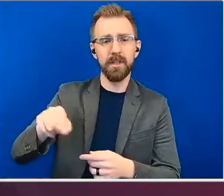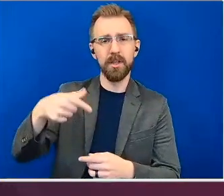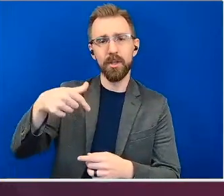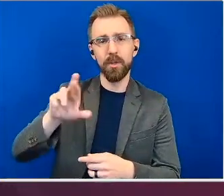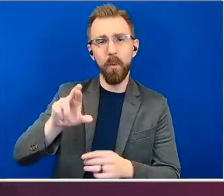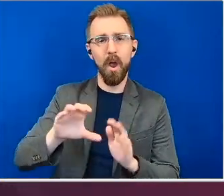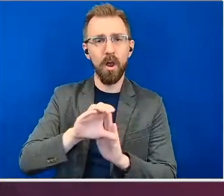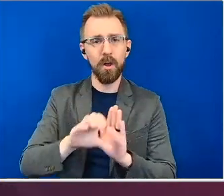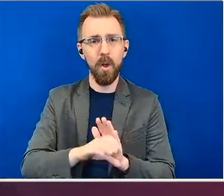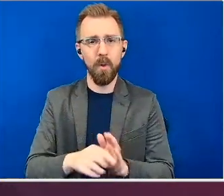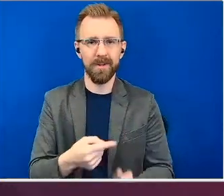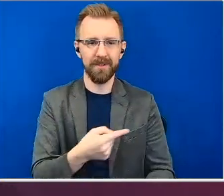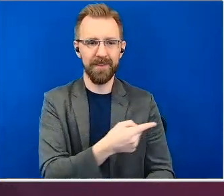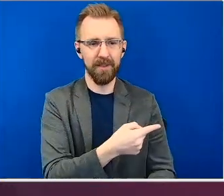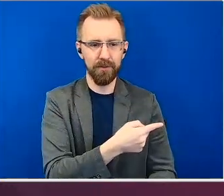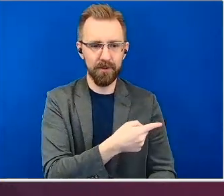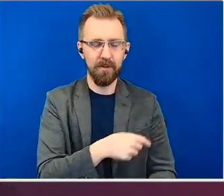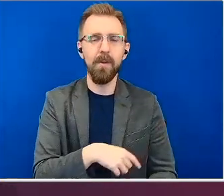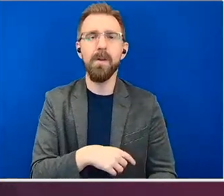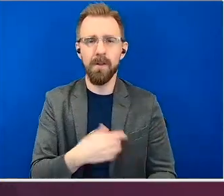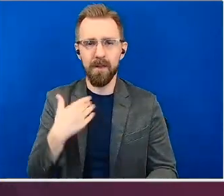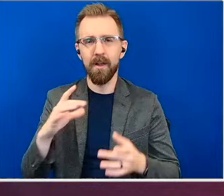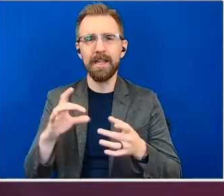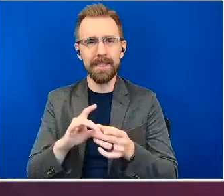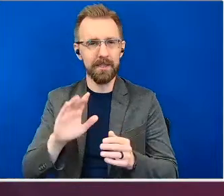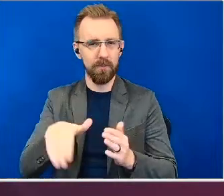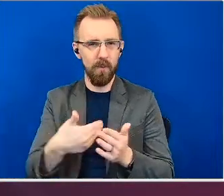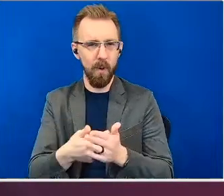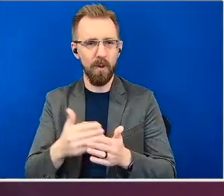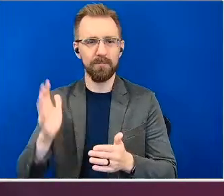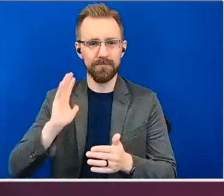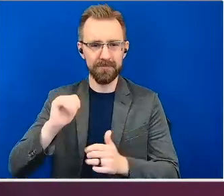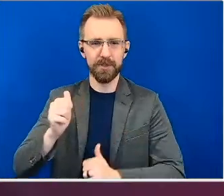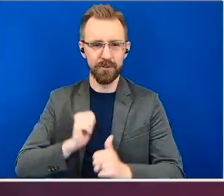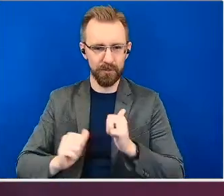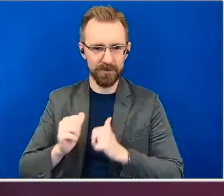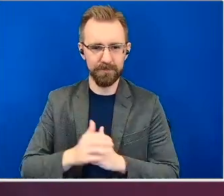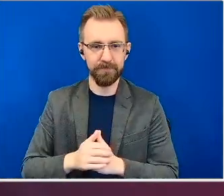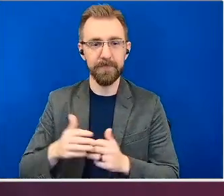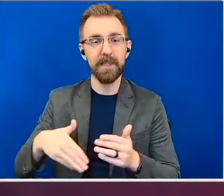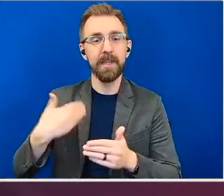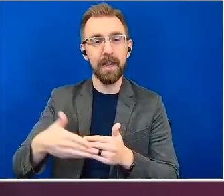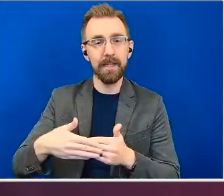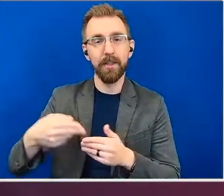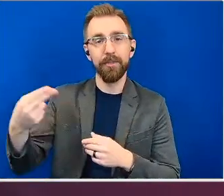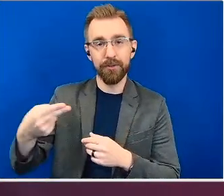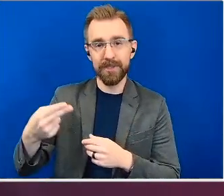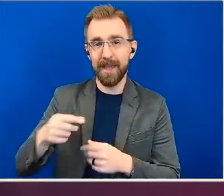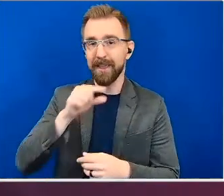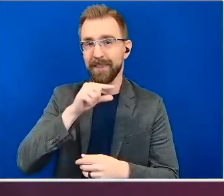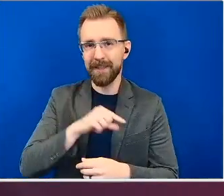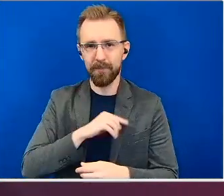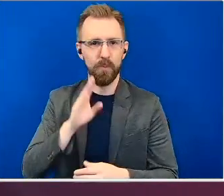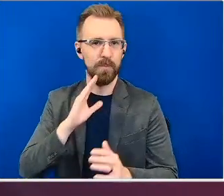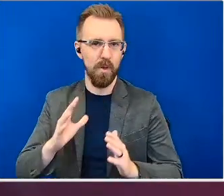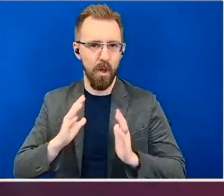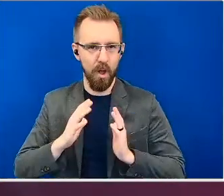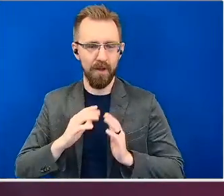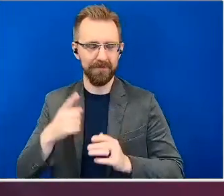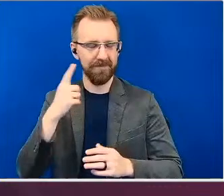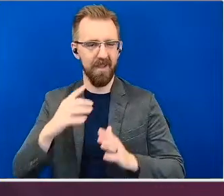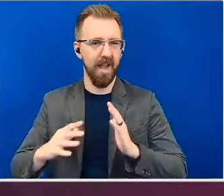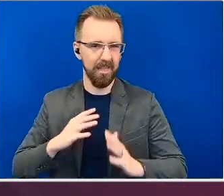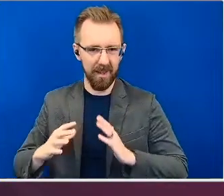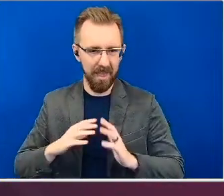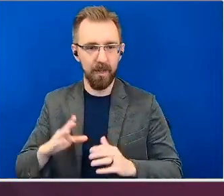you to links to all of our previous shows. Next Thursday's Thanksgiving, so we'll be off observing the holiday. We will see you, though,